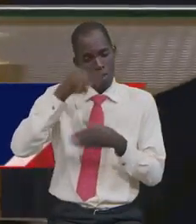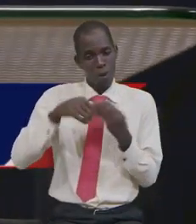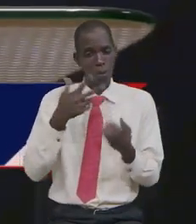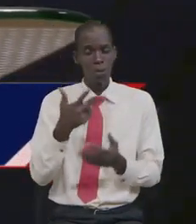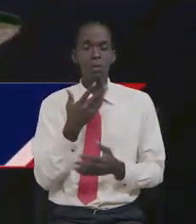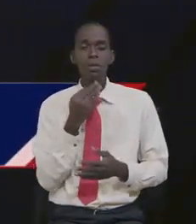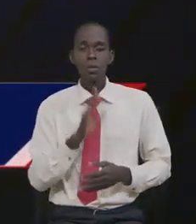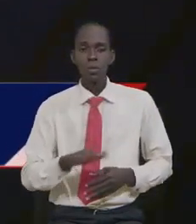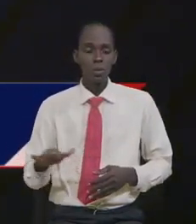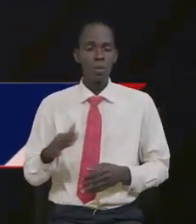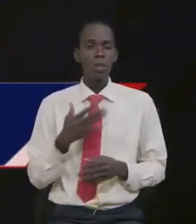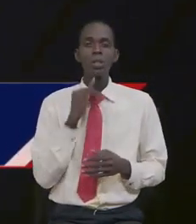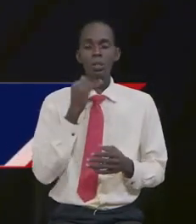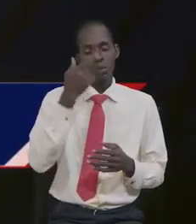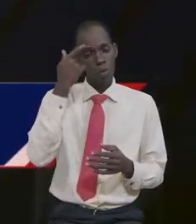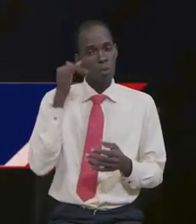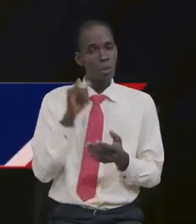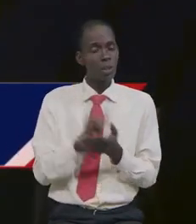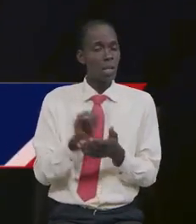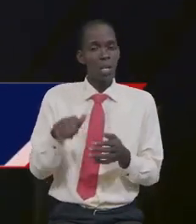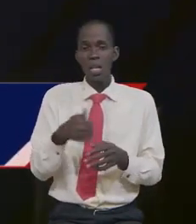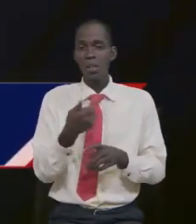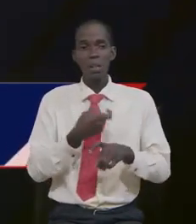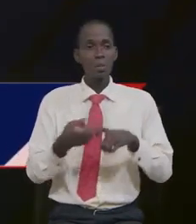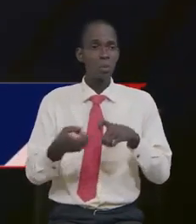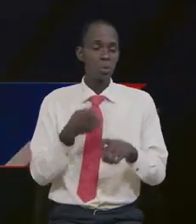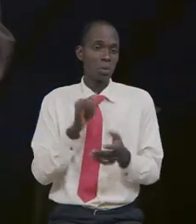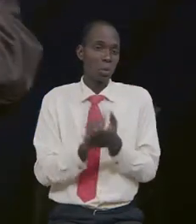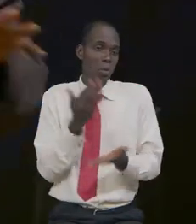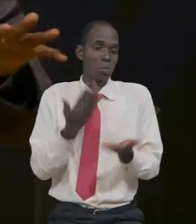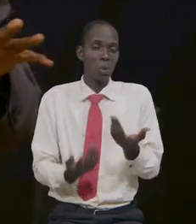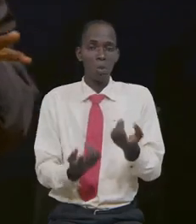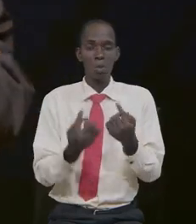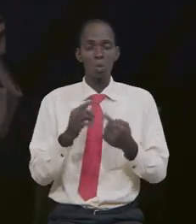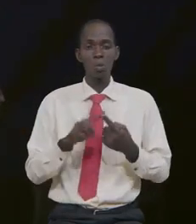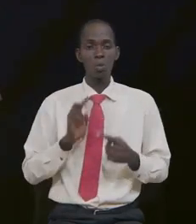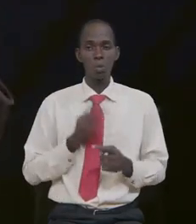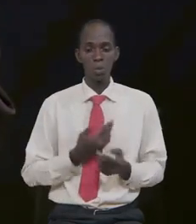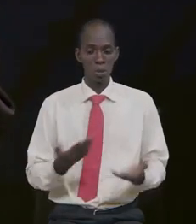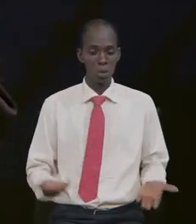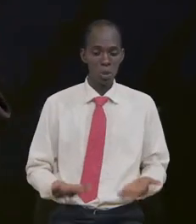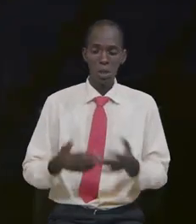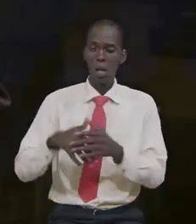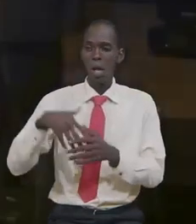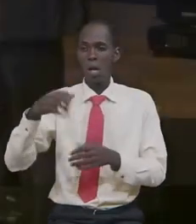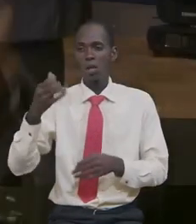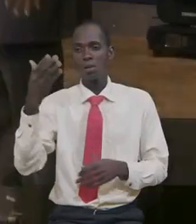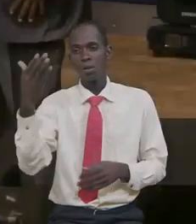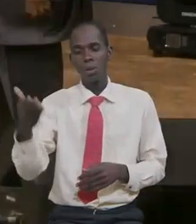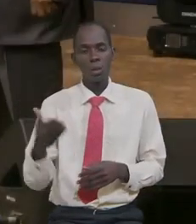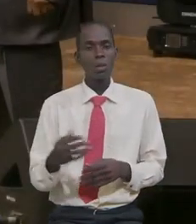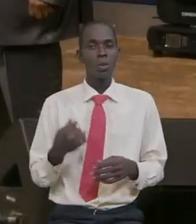persecution that comes to us, anytime, anywhere, in here, out there, we